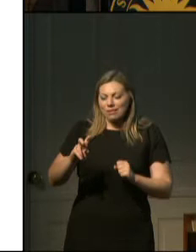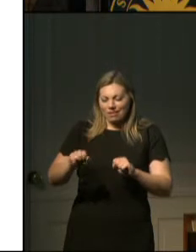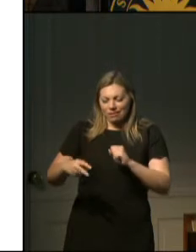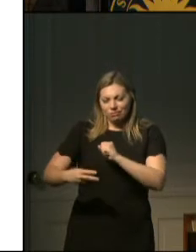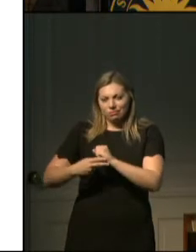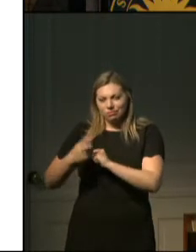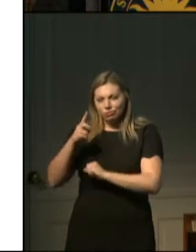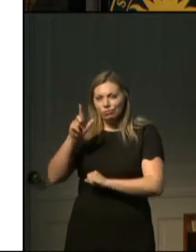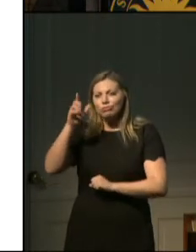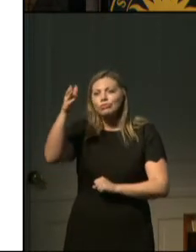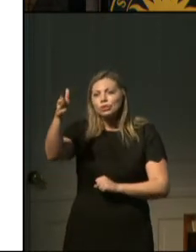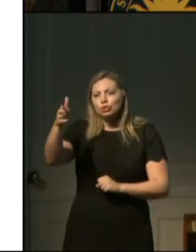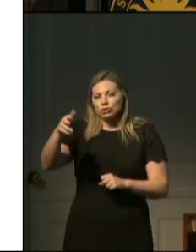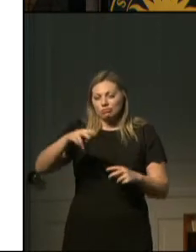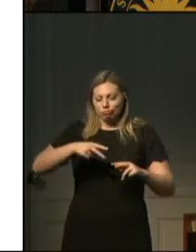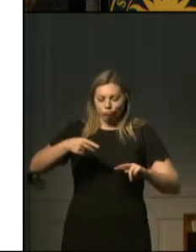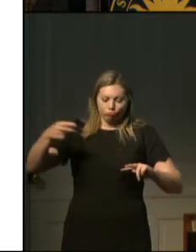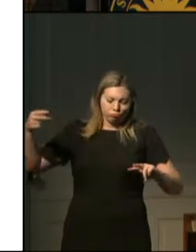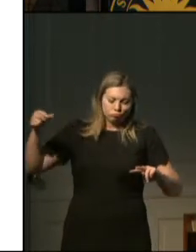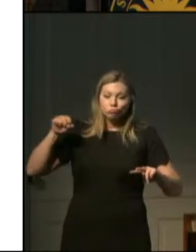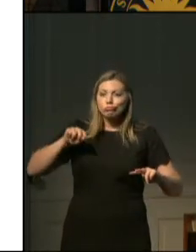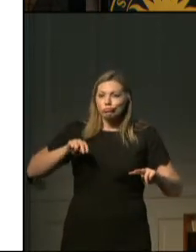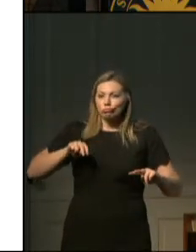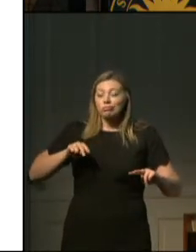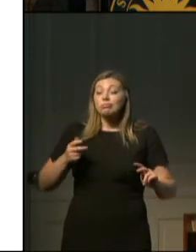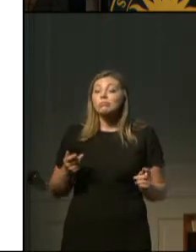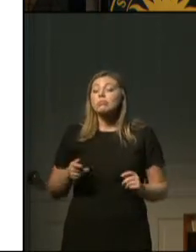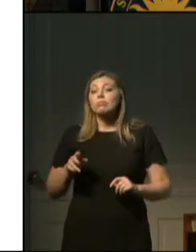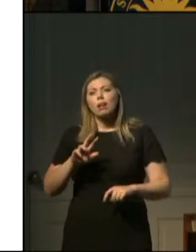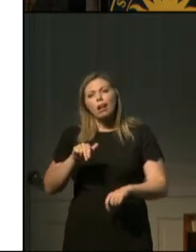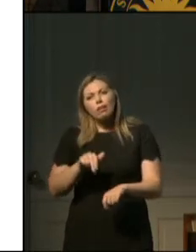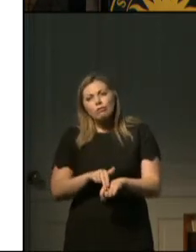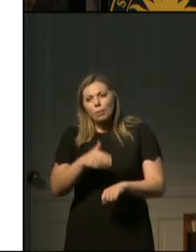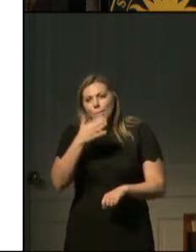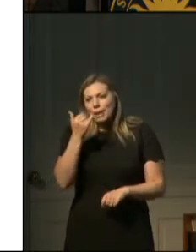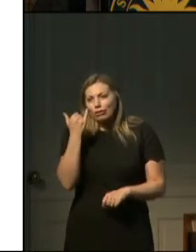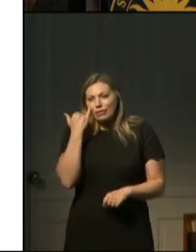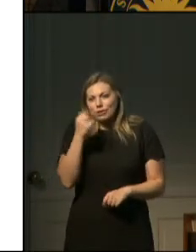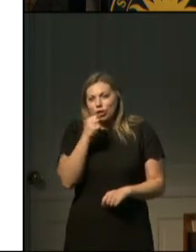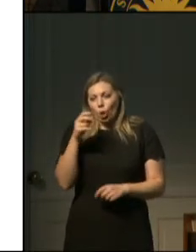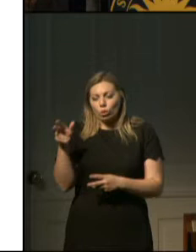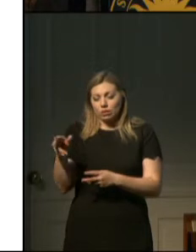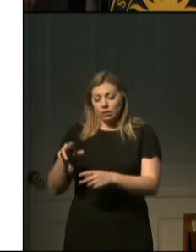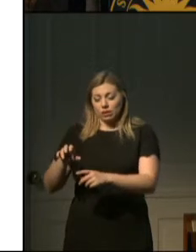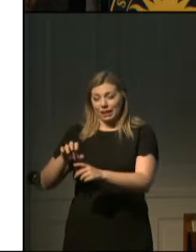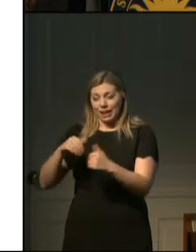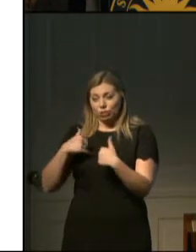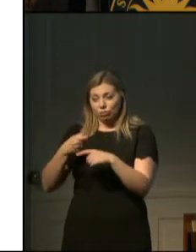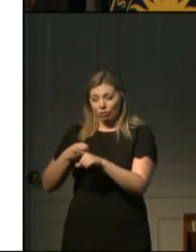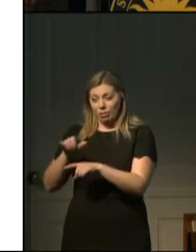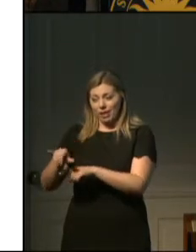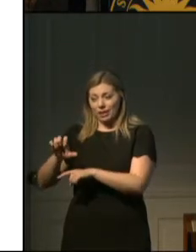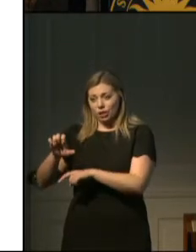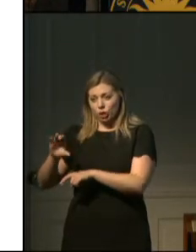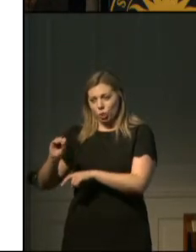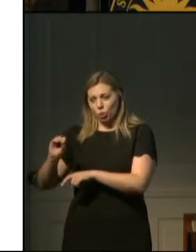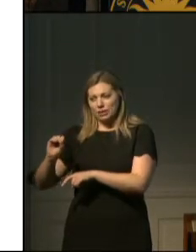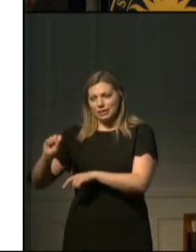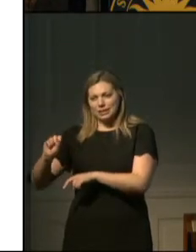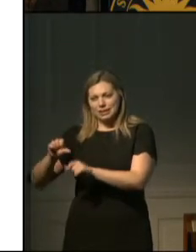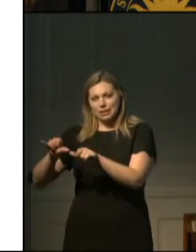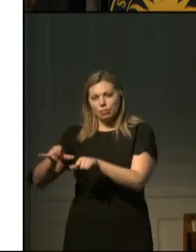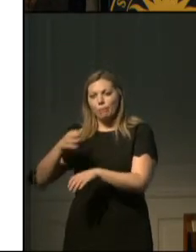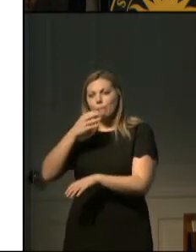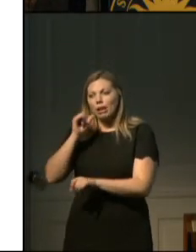record. But of course, it would be better if we didn't remove animals from the ecosystem, right? So it's really amazing that we can